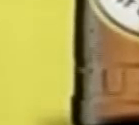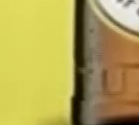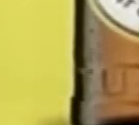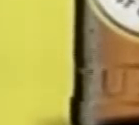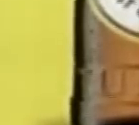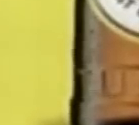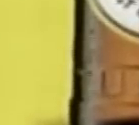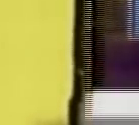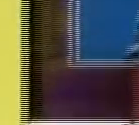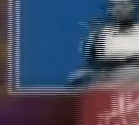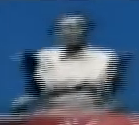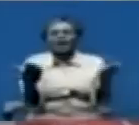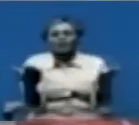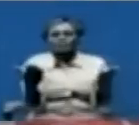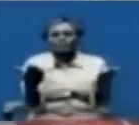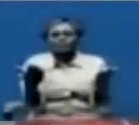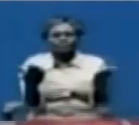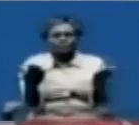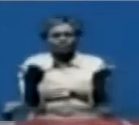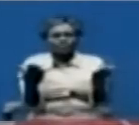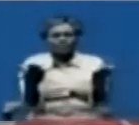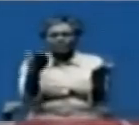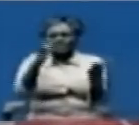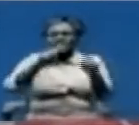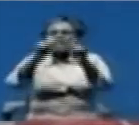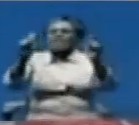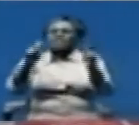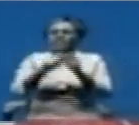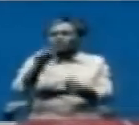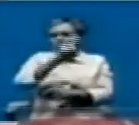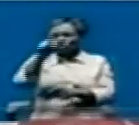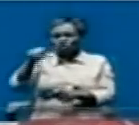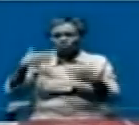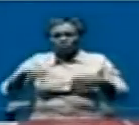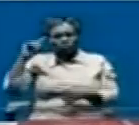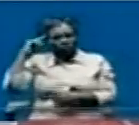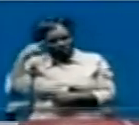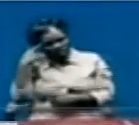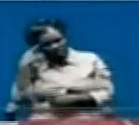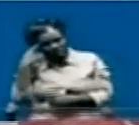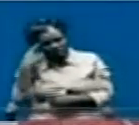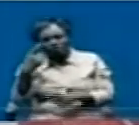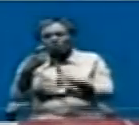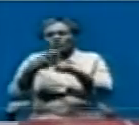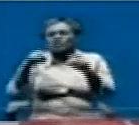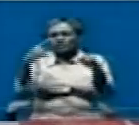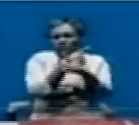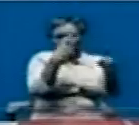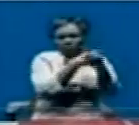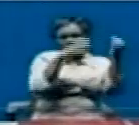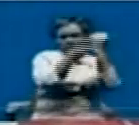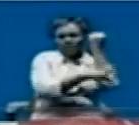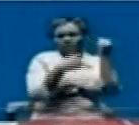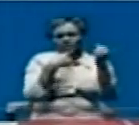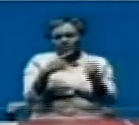from? People think of that as an ethnic question, ethnicity. You know, I'm from Africa, I'm from Asia, I'm from China, I'm from